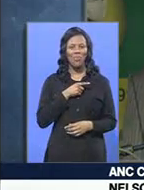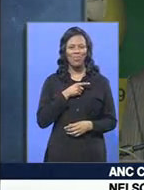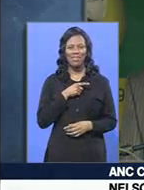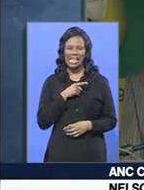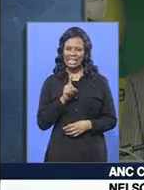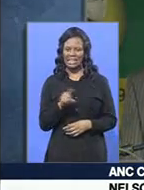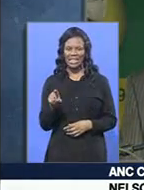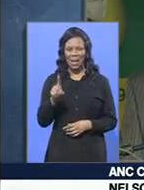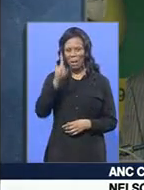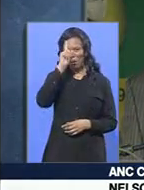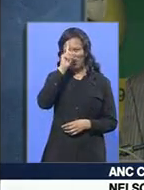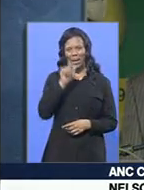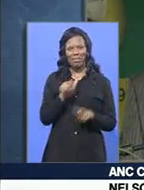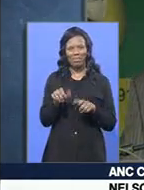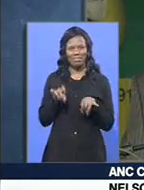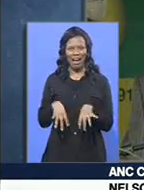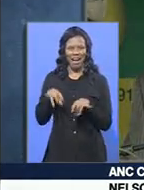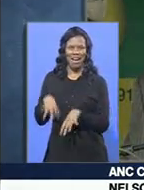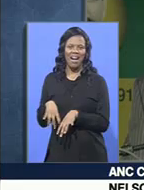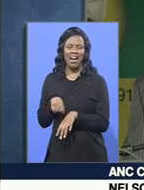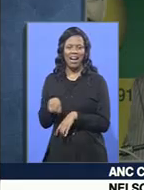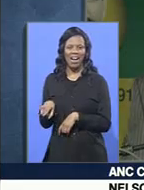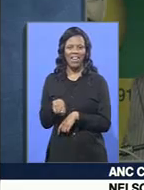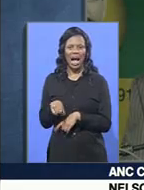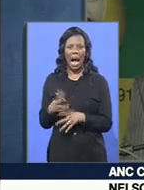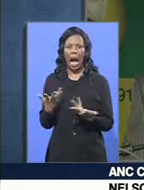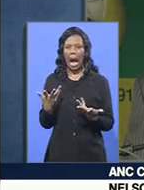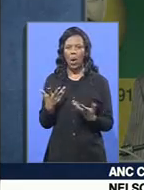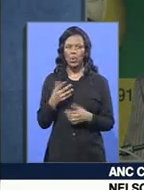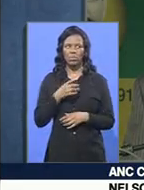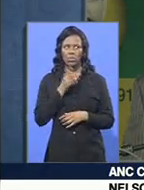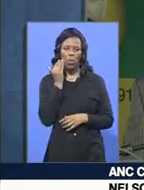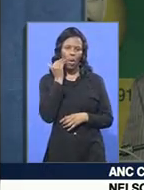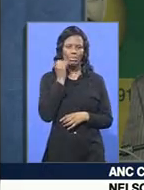birthright of the black majority while managing white fears.